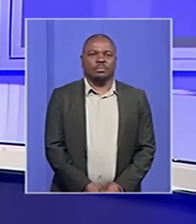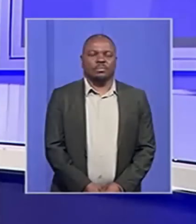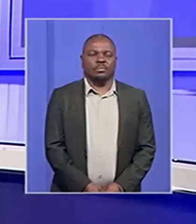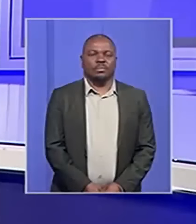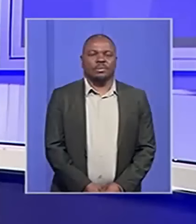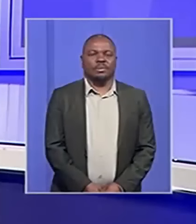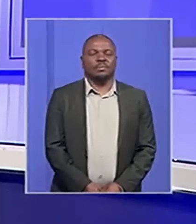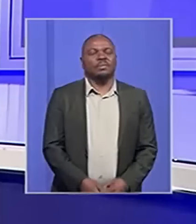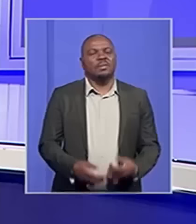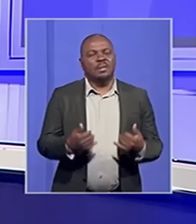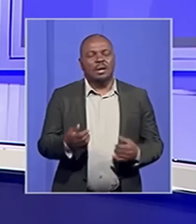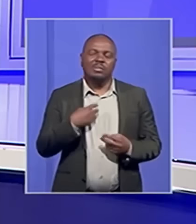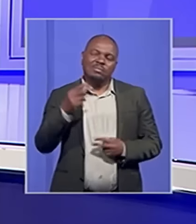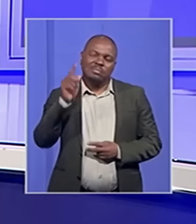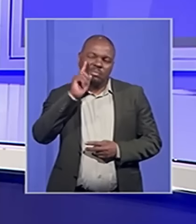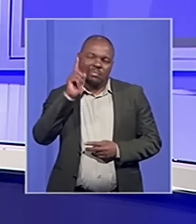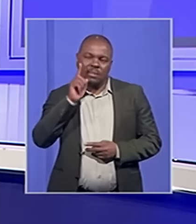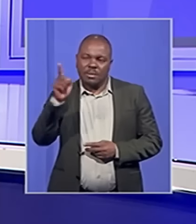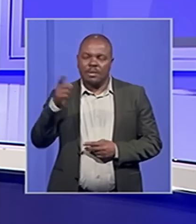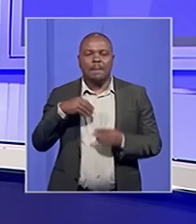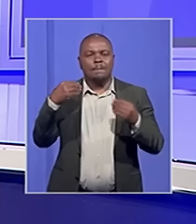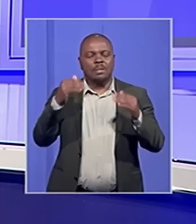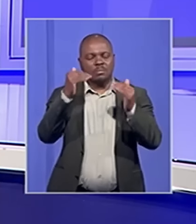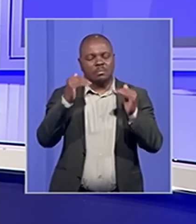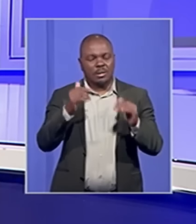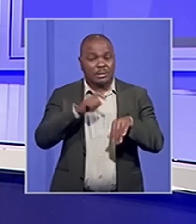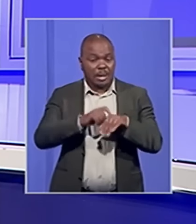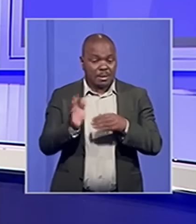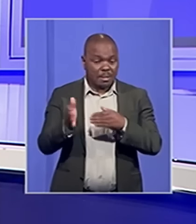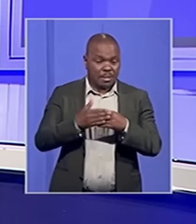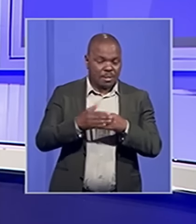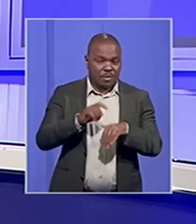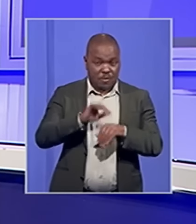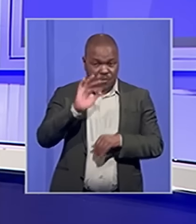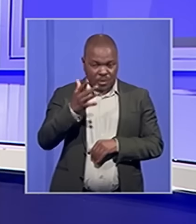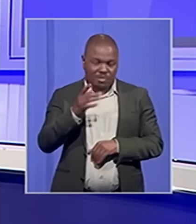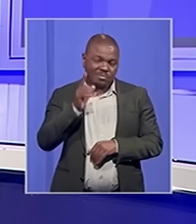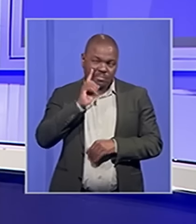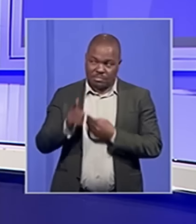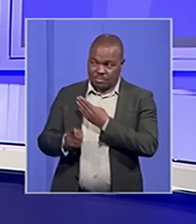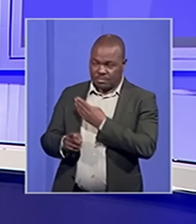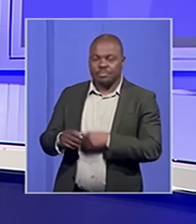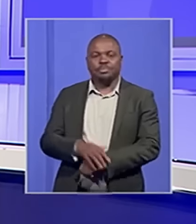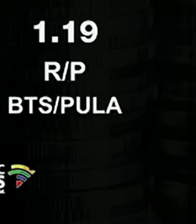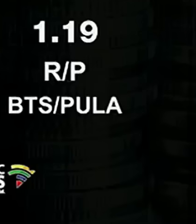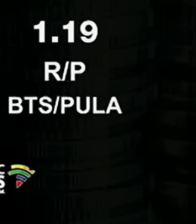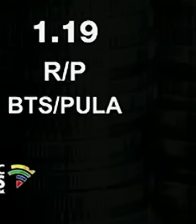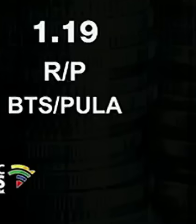Bjale, a re boneng ka boripana gore mebaraka e be ye mebjang ka JSE tswalela pijana ka iri ya bohlano.